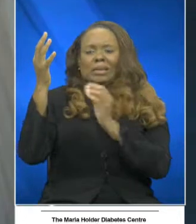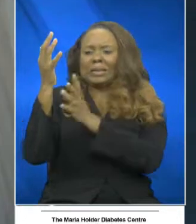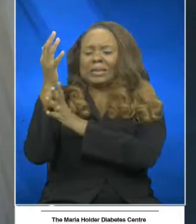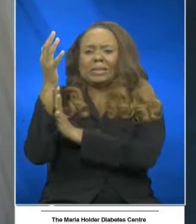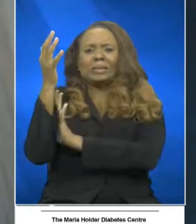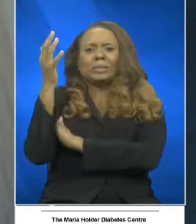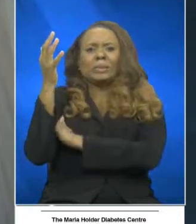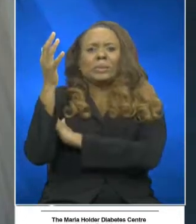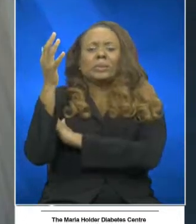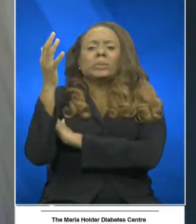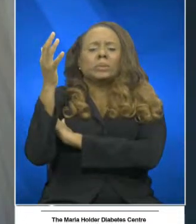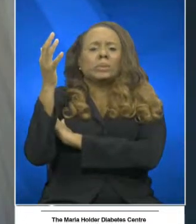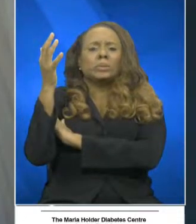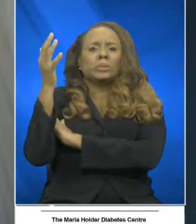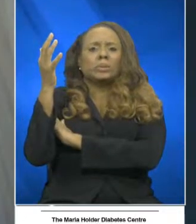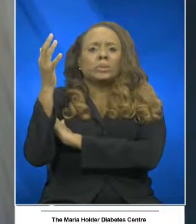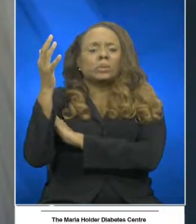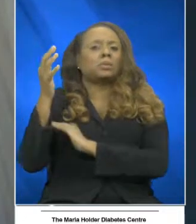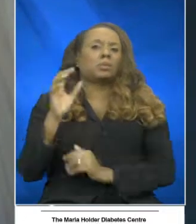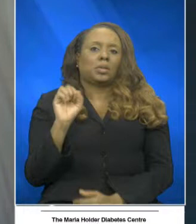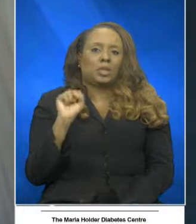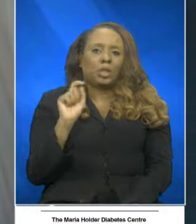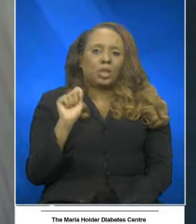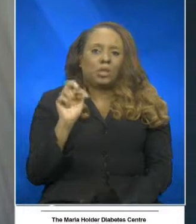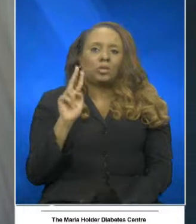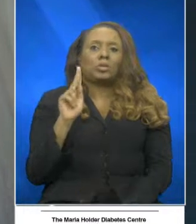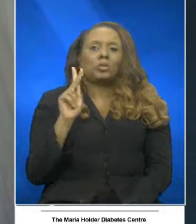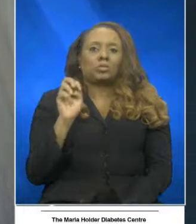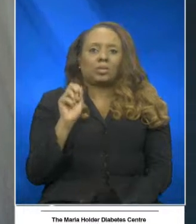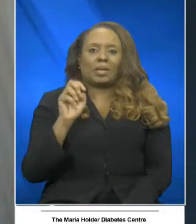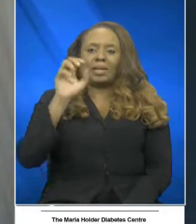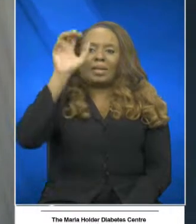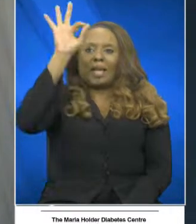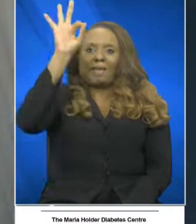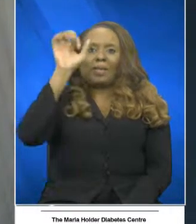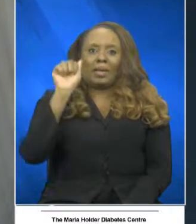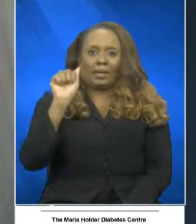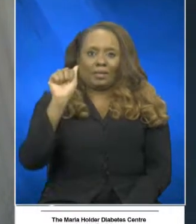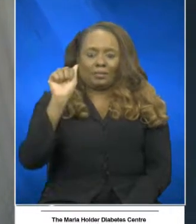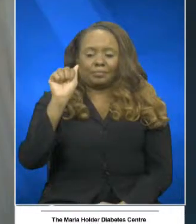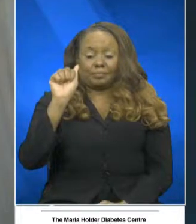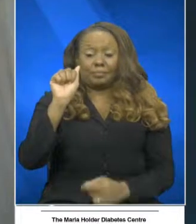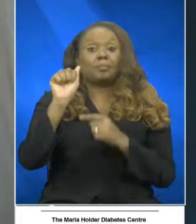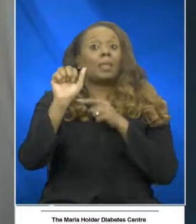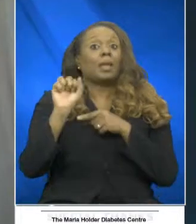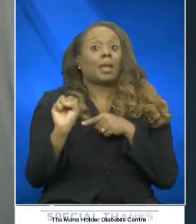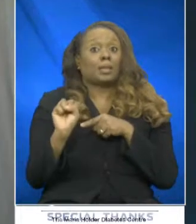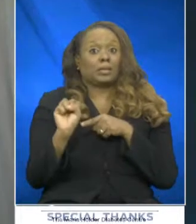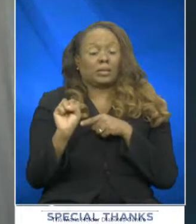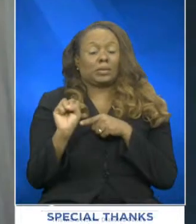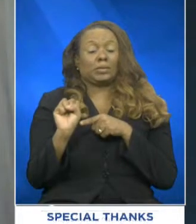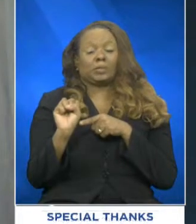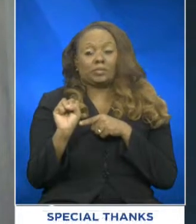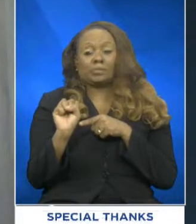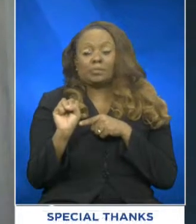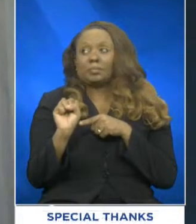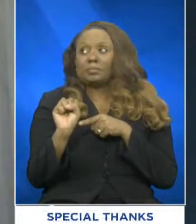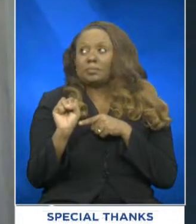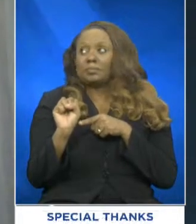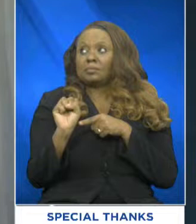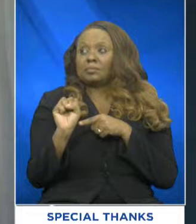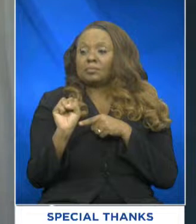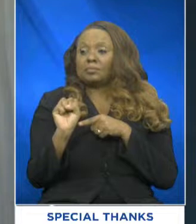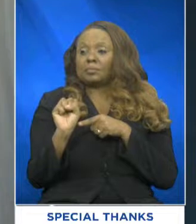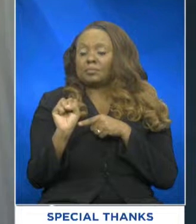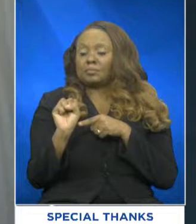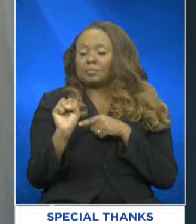that's another sign of a stroke. So that is FA. Then the S. You give the patient something,